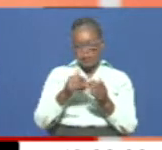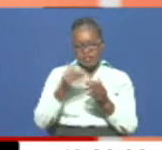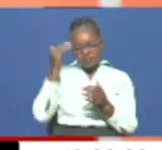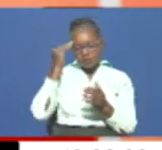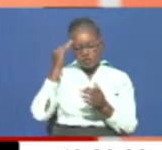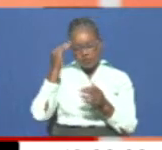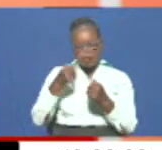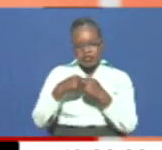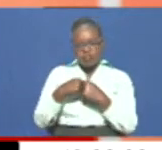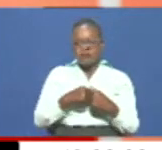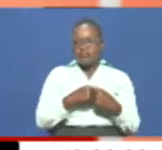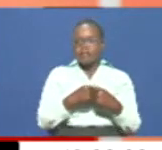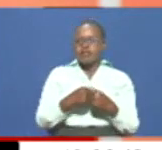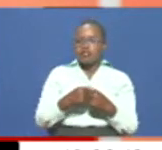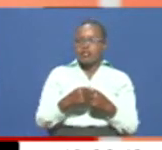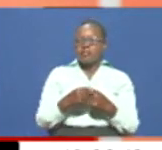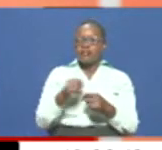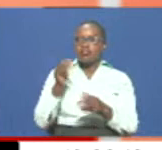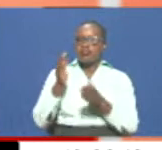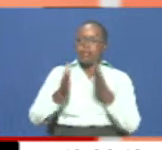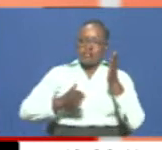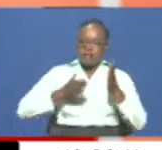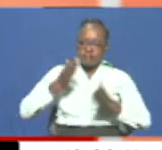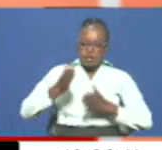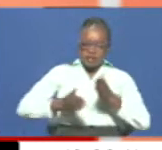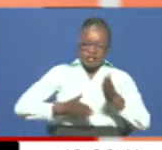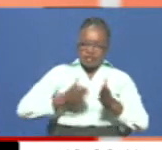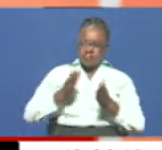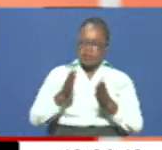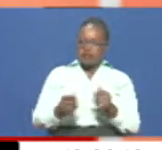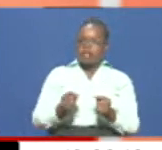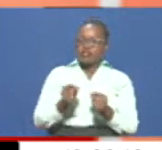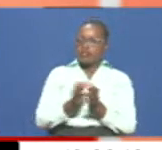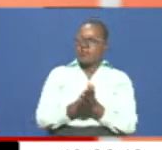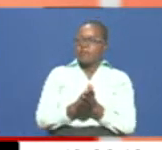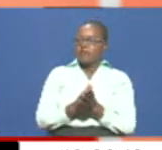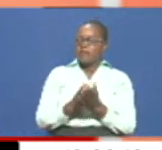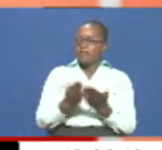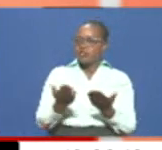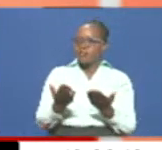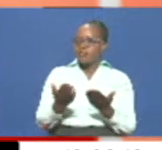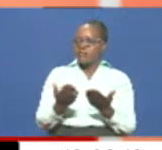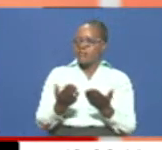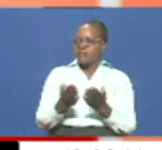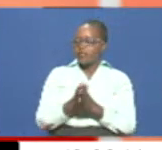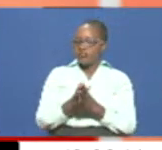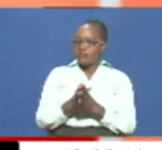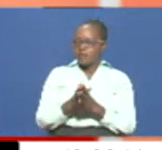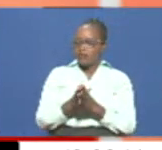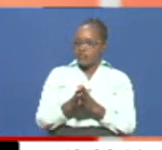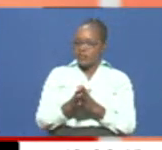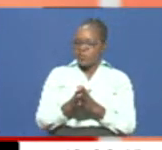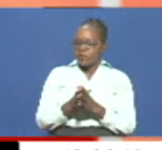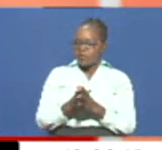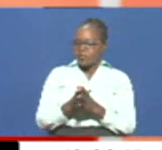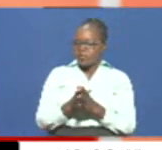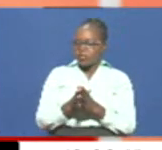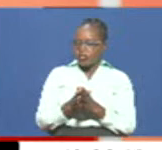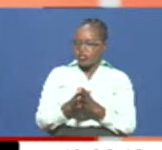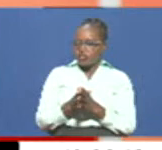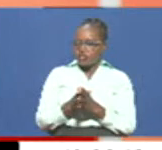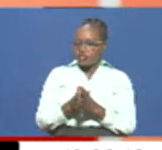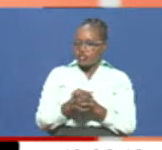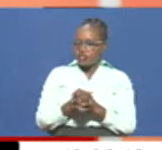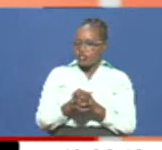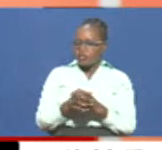challenges along the athletes. So for us, we are looking at it, one is an attitude change. We need people to start embracing the modern ways